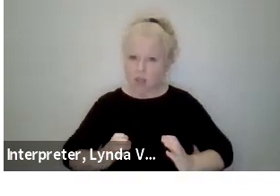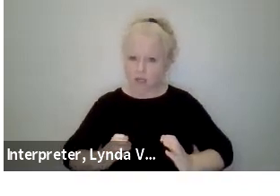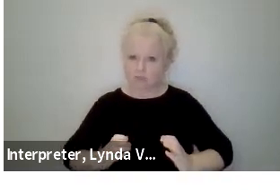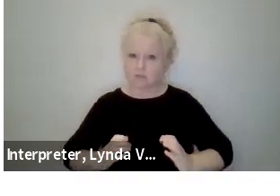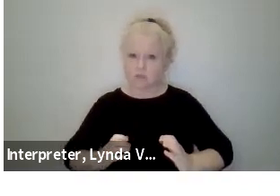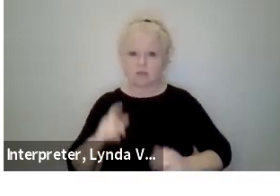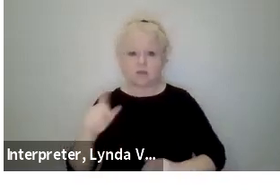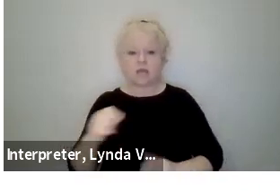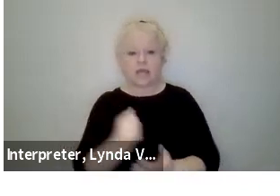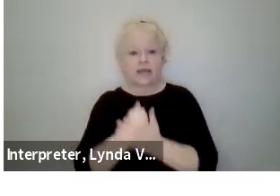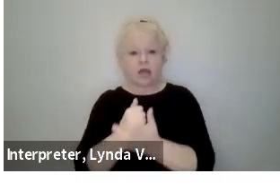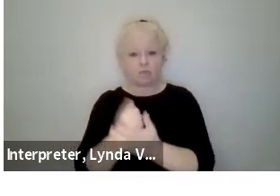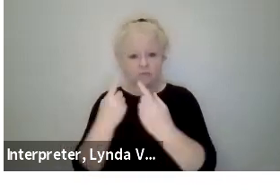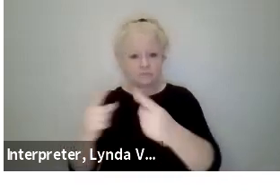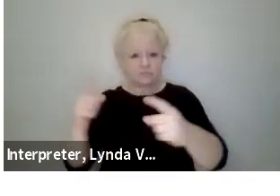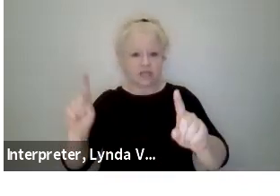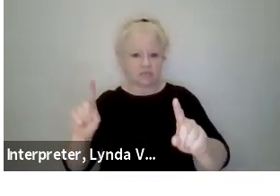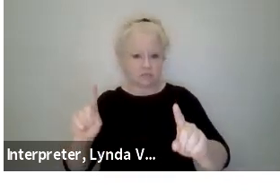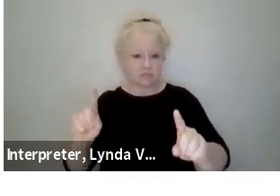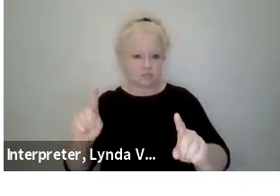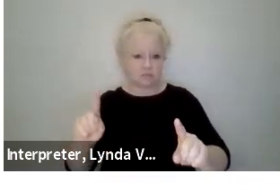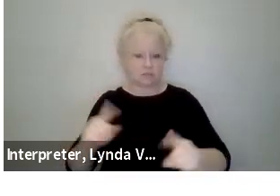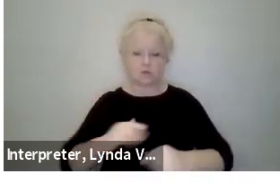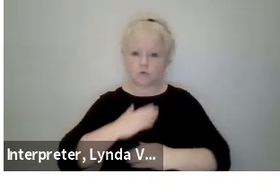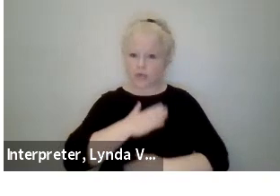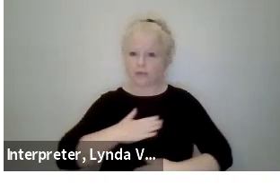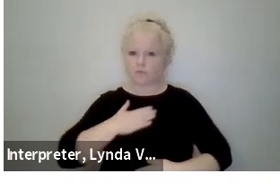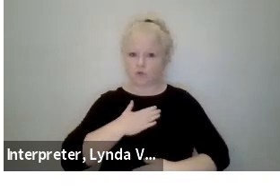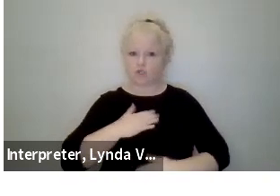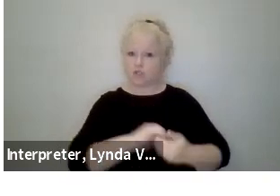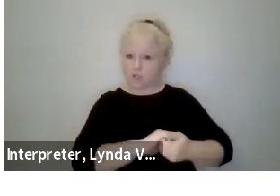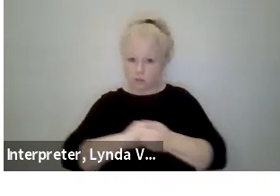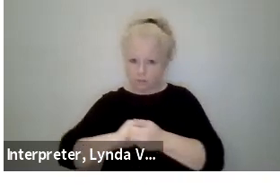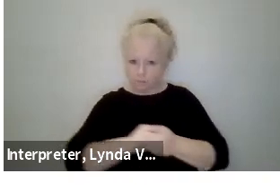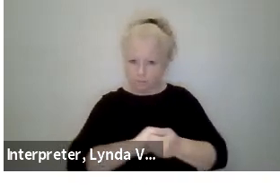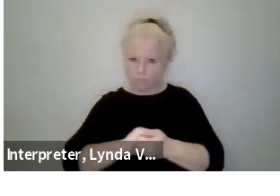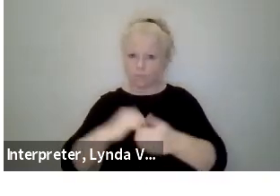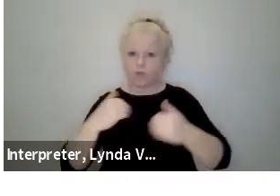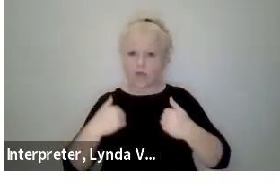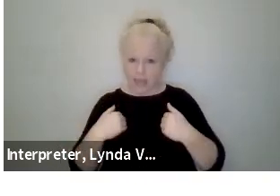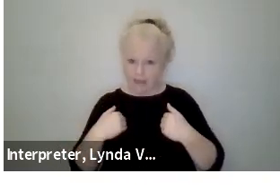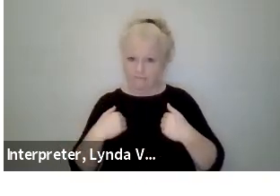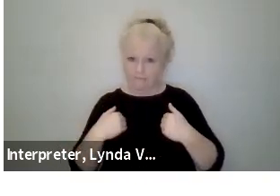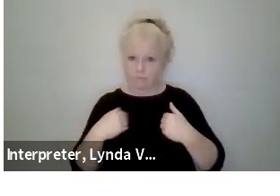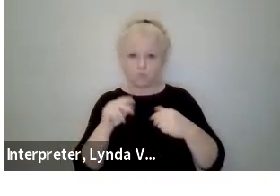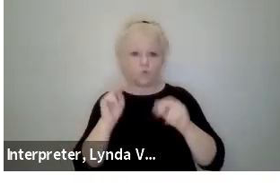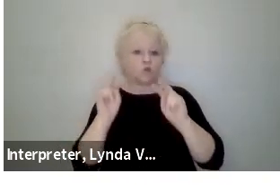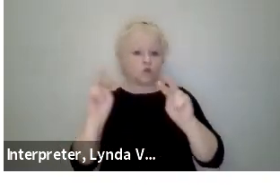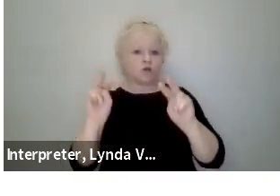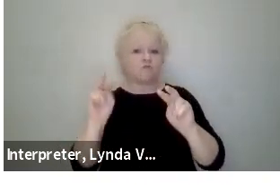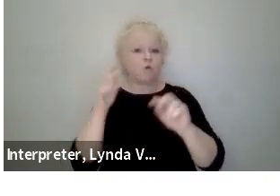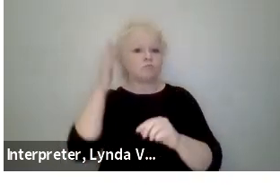really helping them to be successful. So we're appreciative of the partnership that we have. We look forward to this